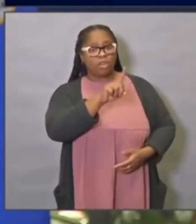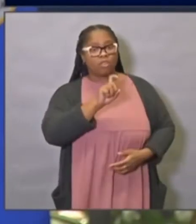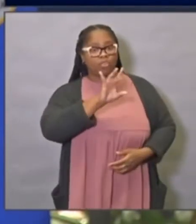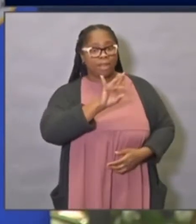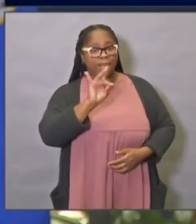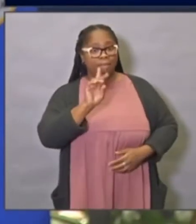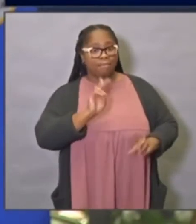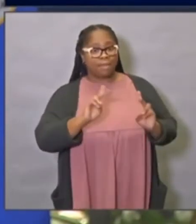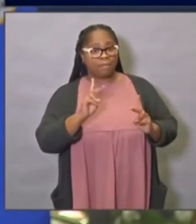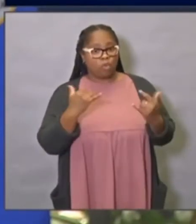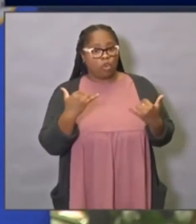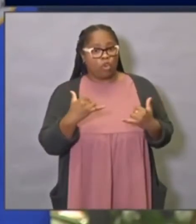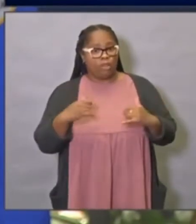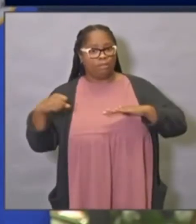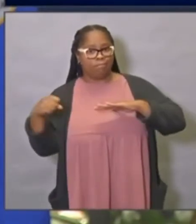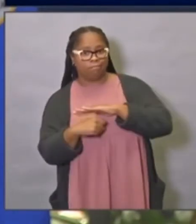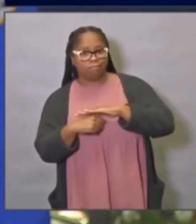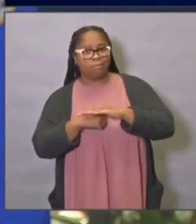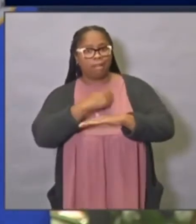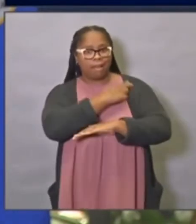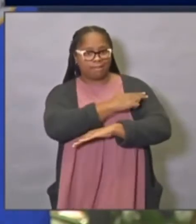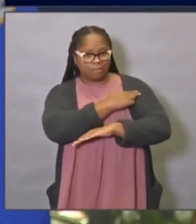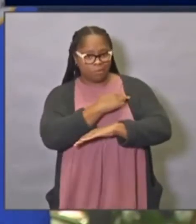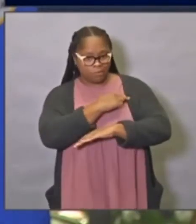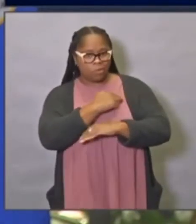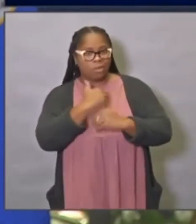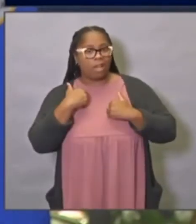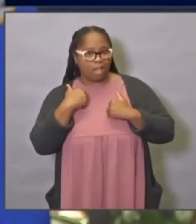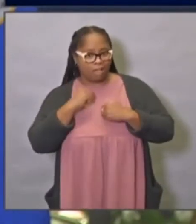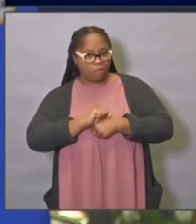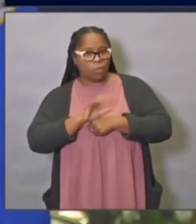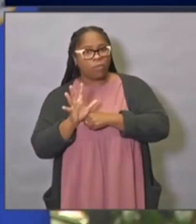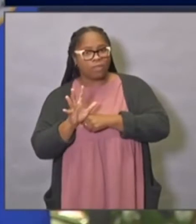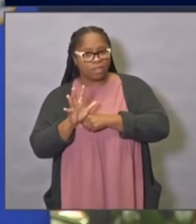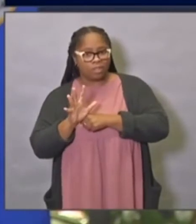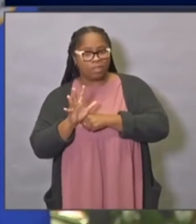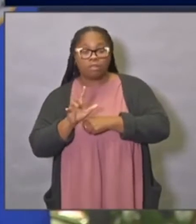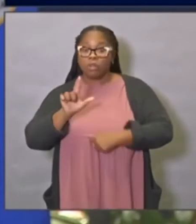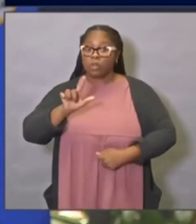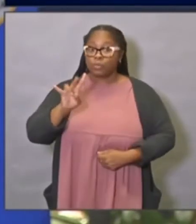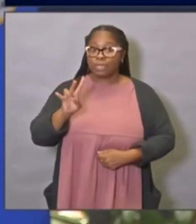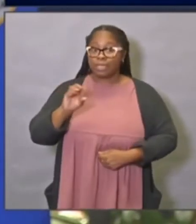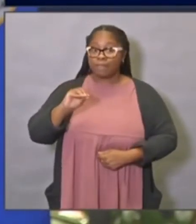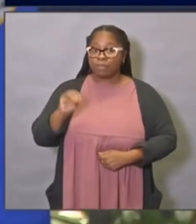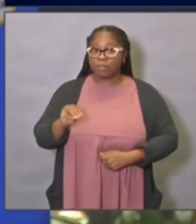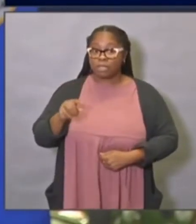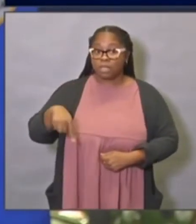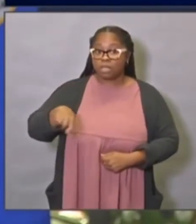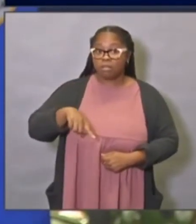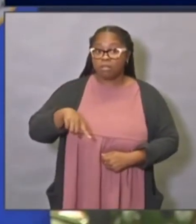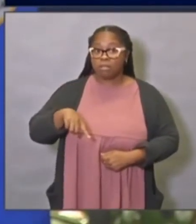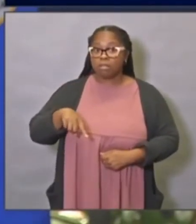1,188 people are currently hospitalized with COVID-19, and 27% of the people who are hospitalized are in the